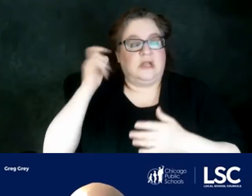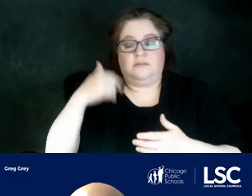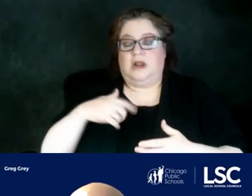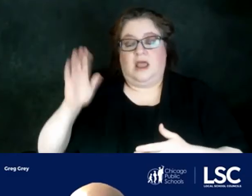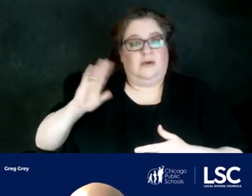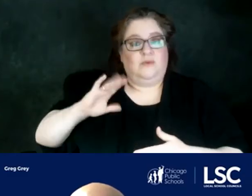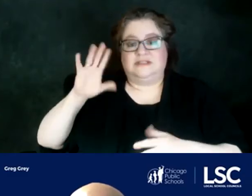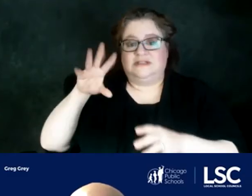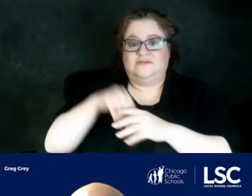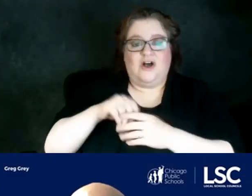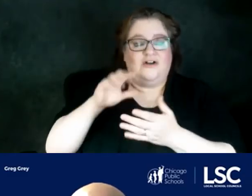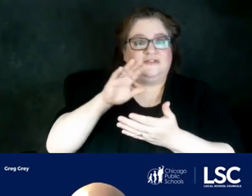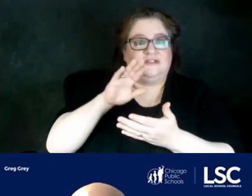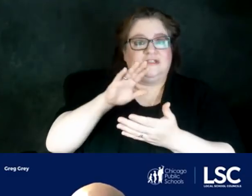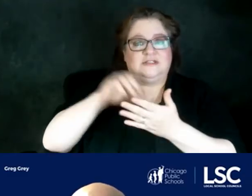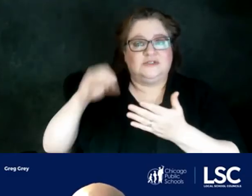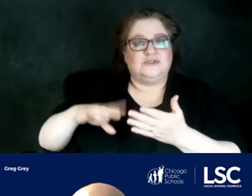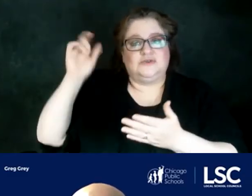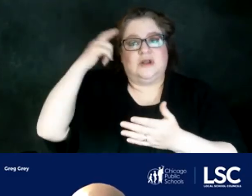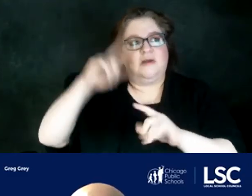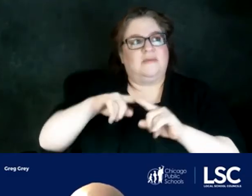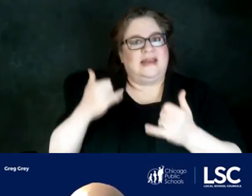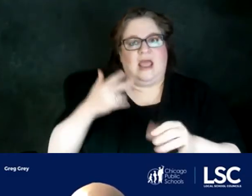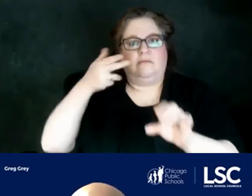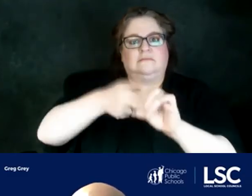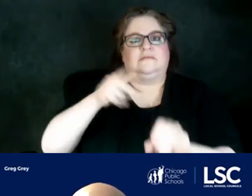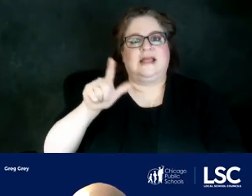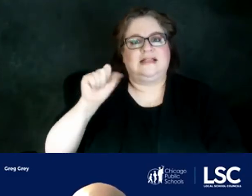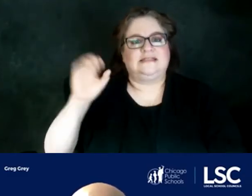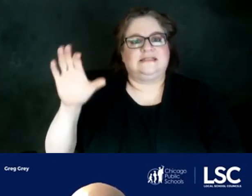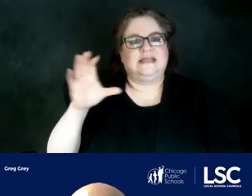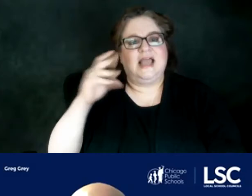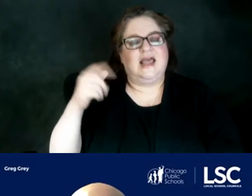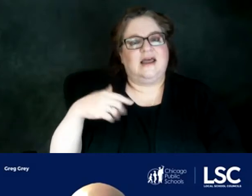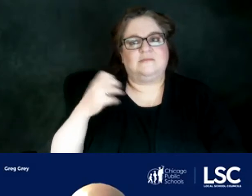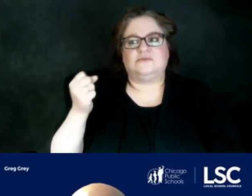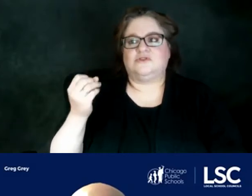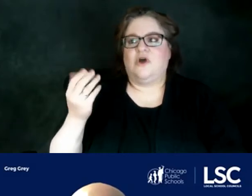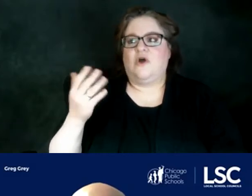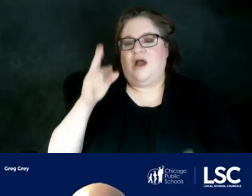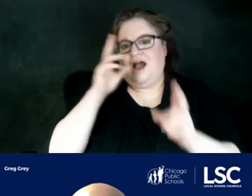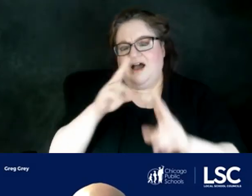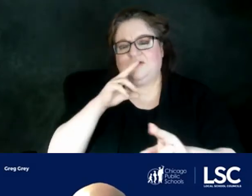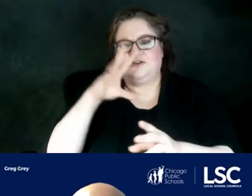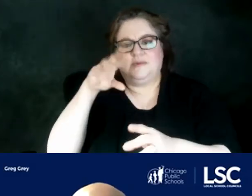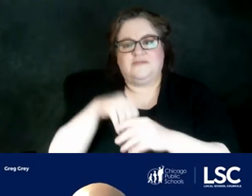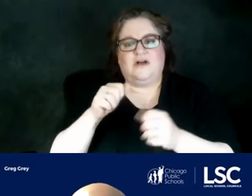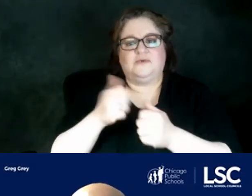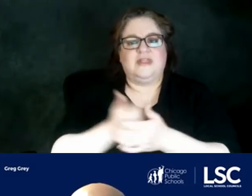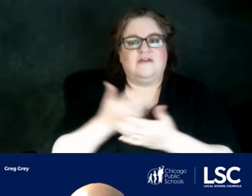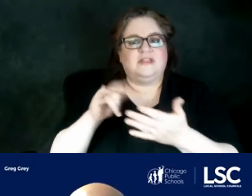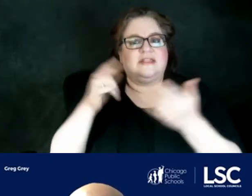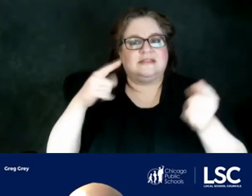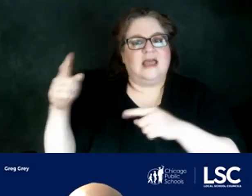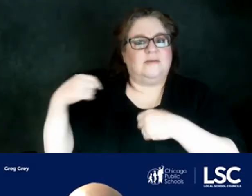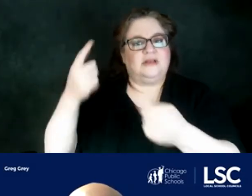in middle school, but now I'm part of the LSC and I'm so, honored to be involved with everything that's happening.